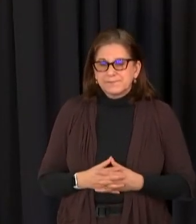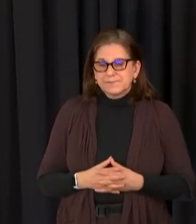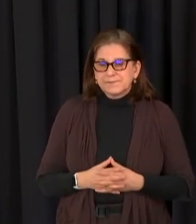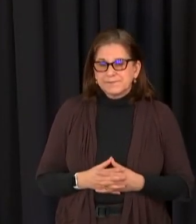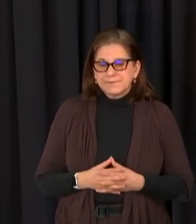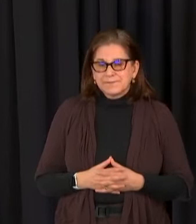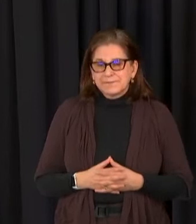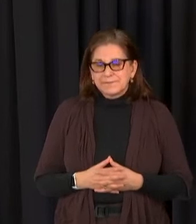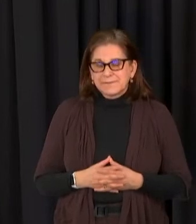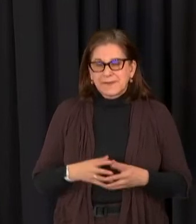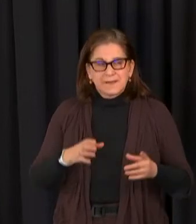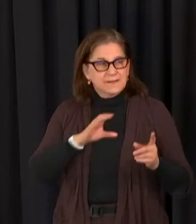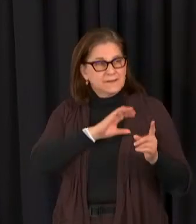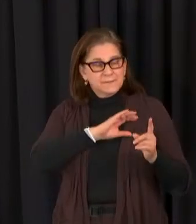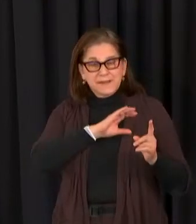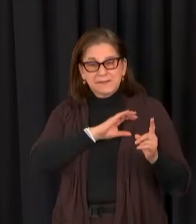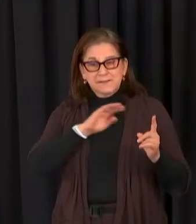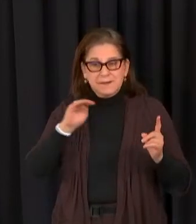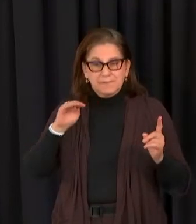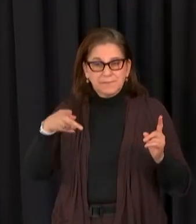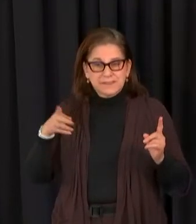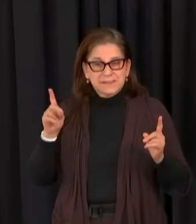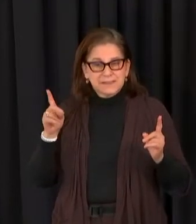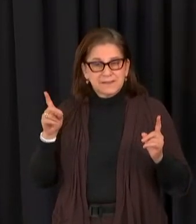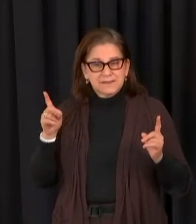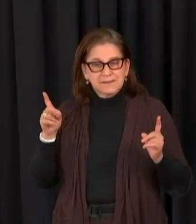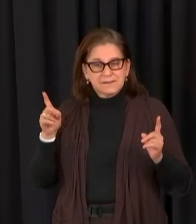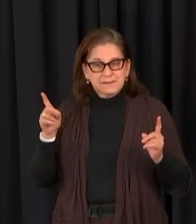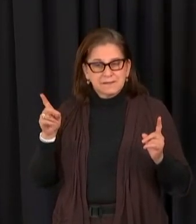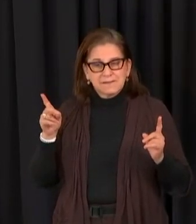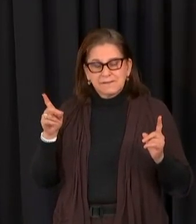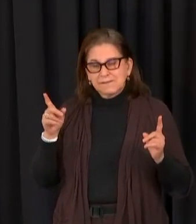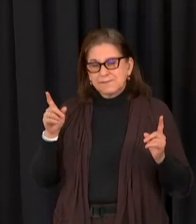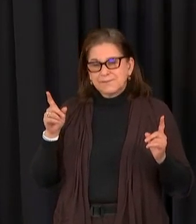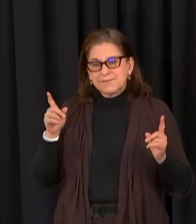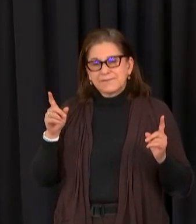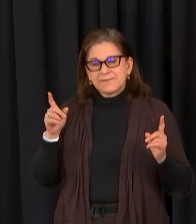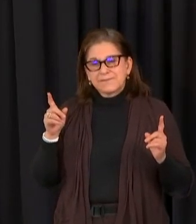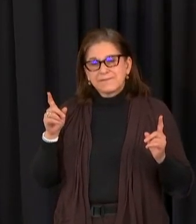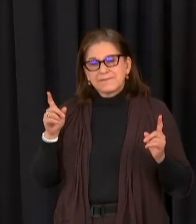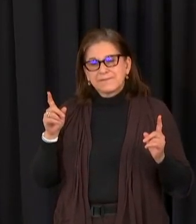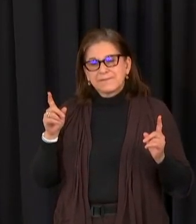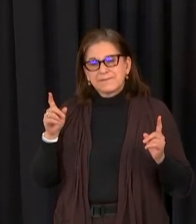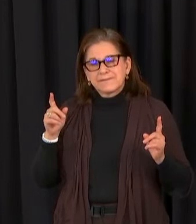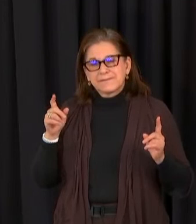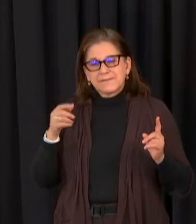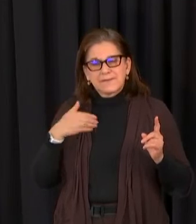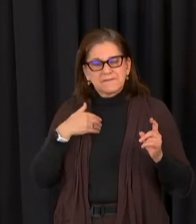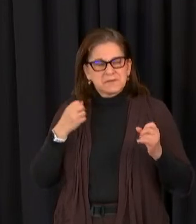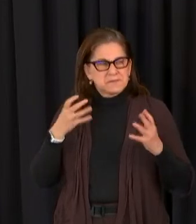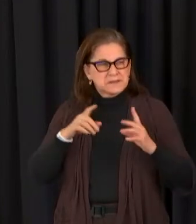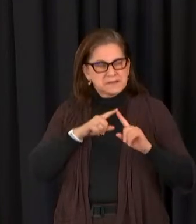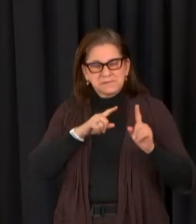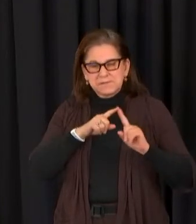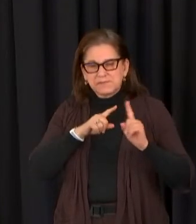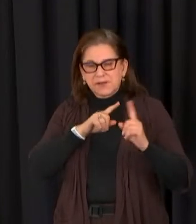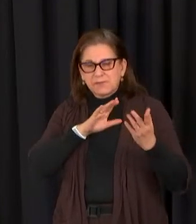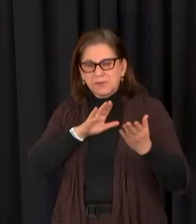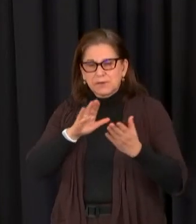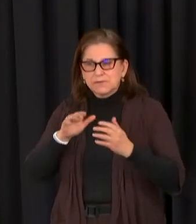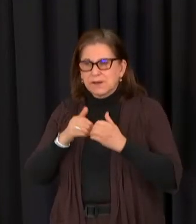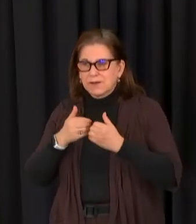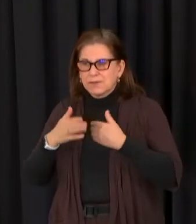but MPD has a number of tactics that they can use to divert people from